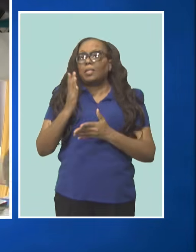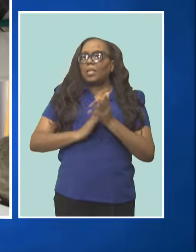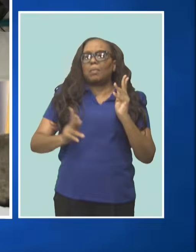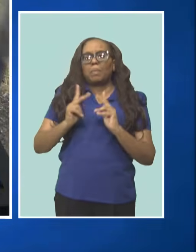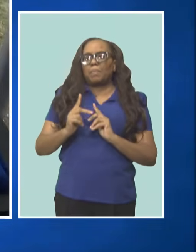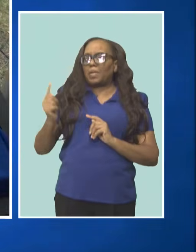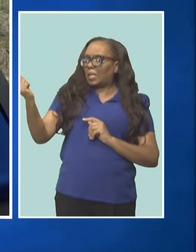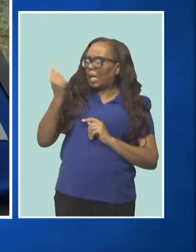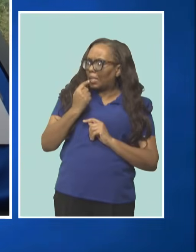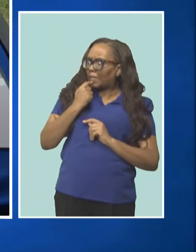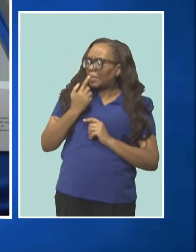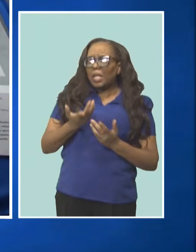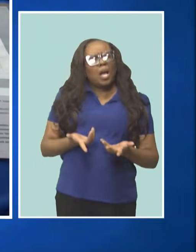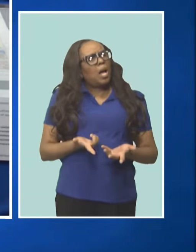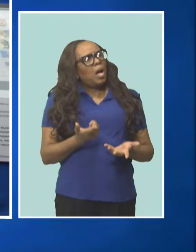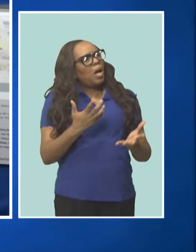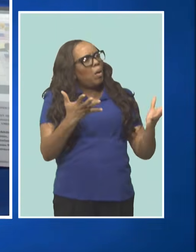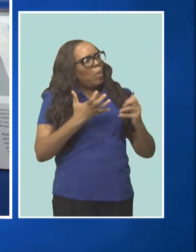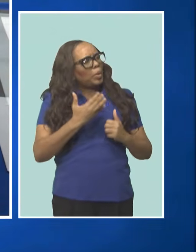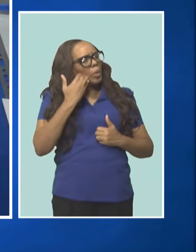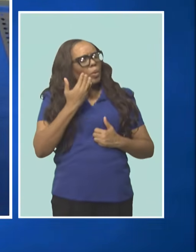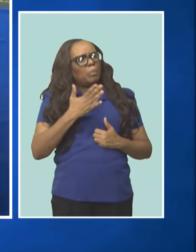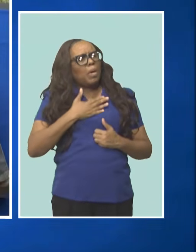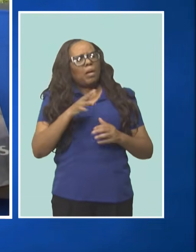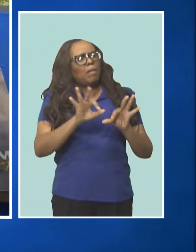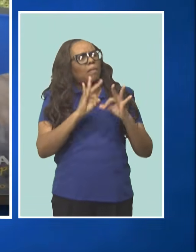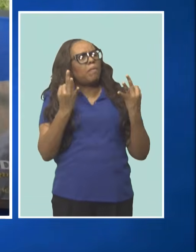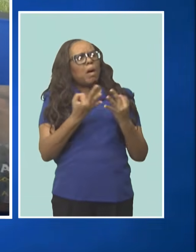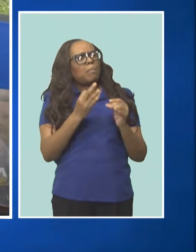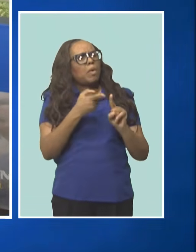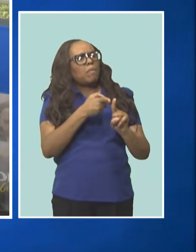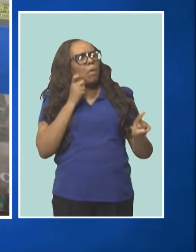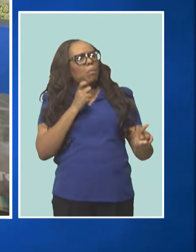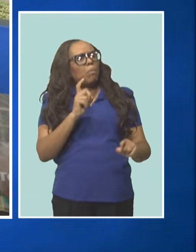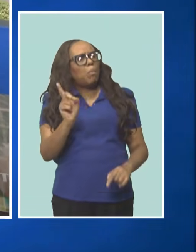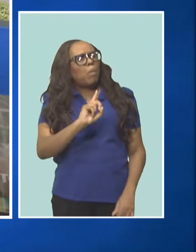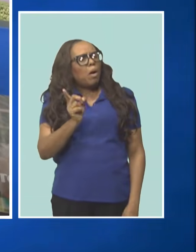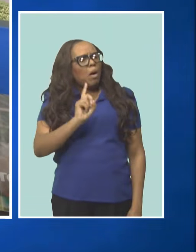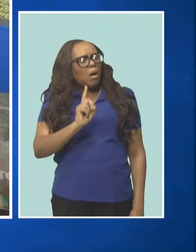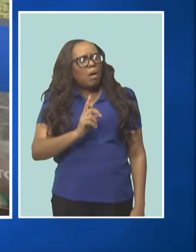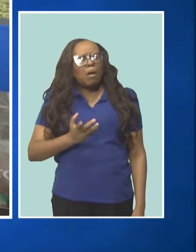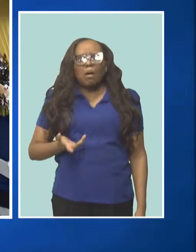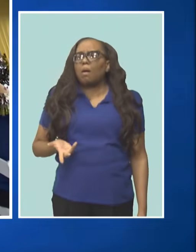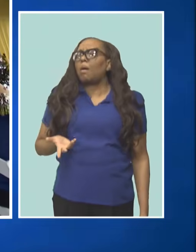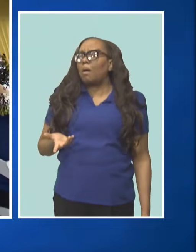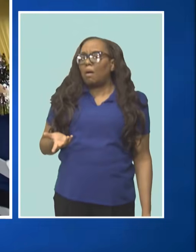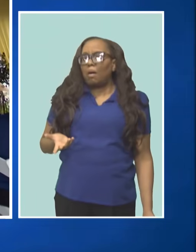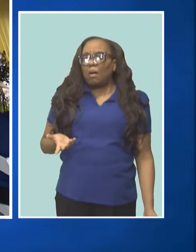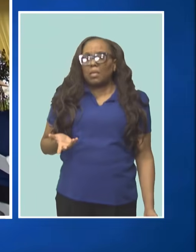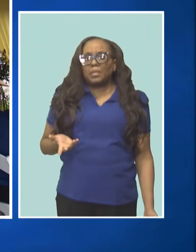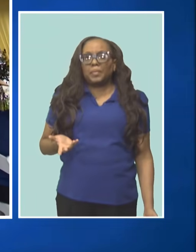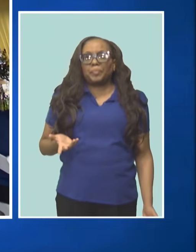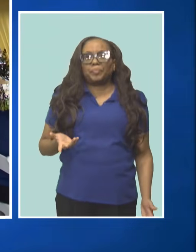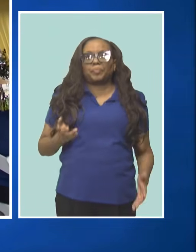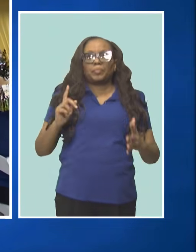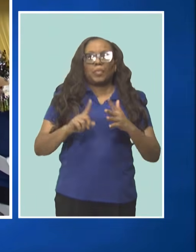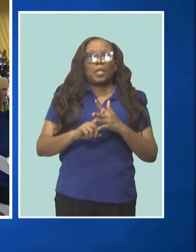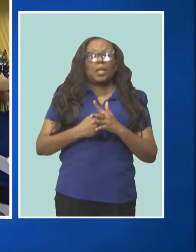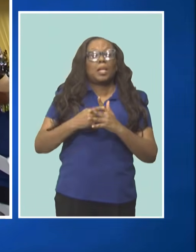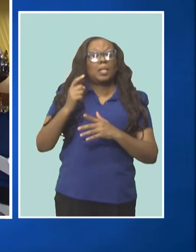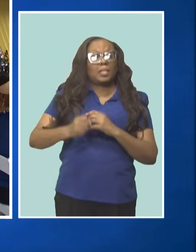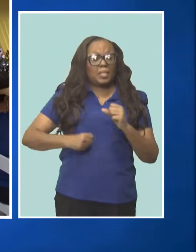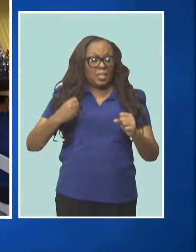family history, they want to know where their family came from. So we find that from the beginning of the year in St.